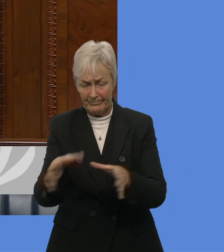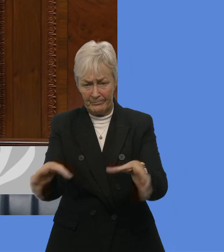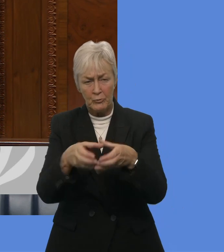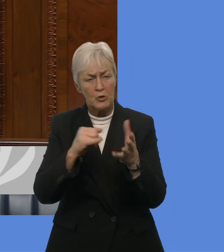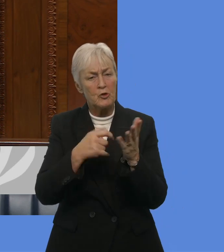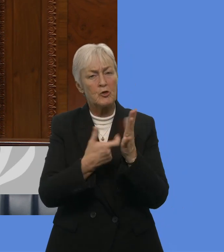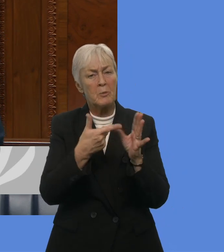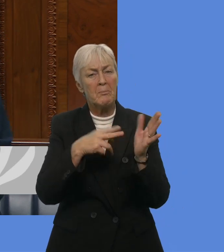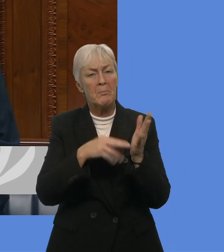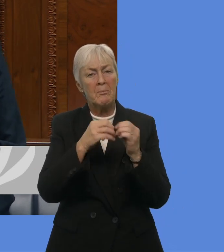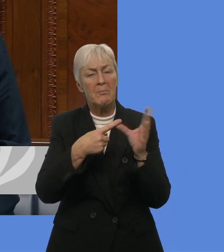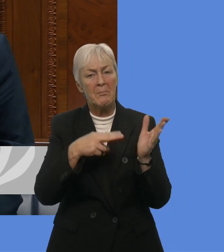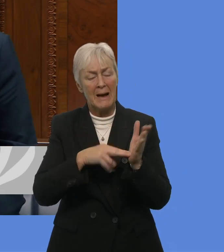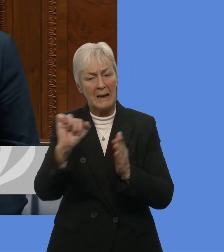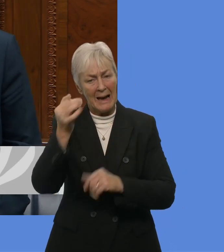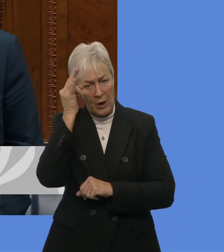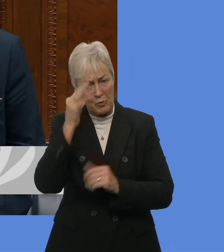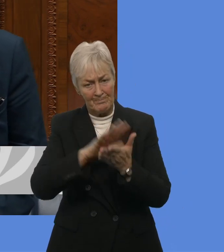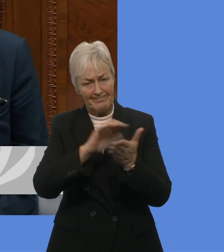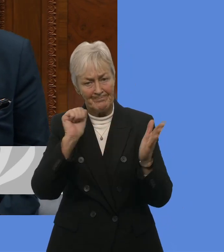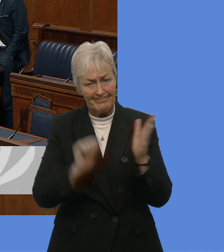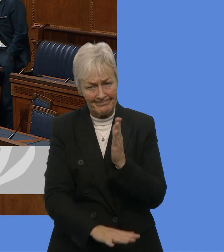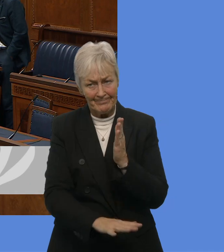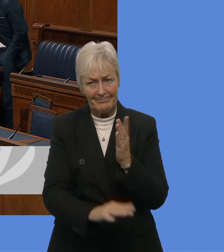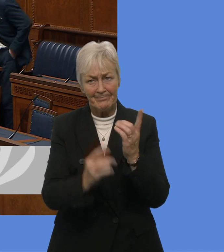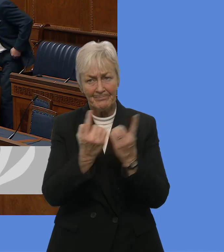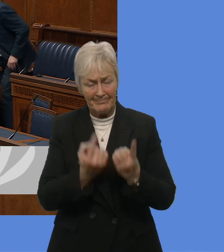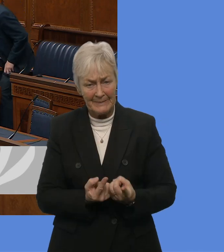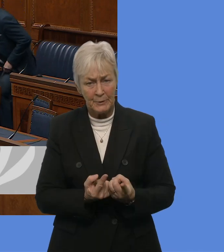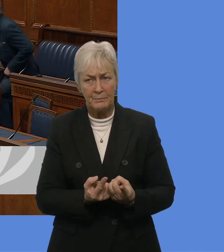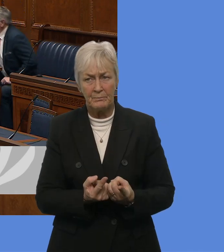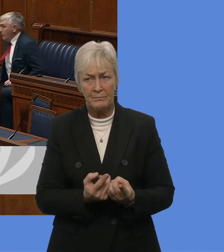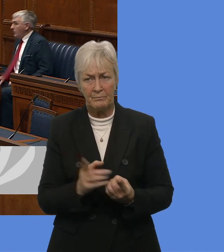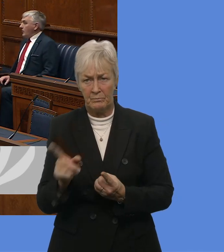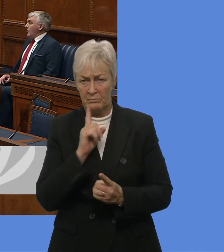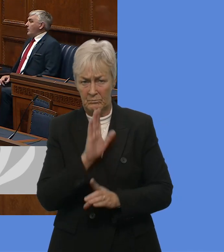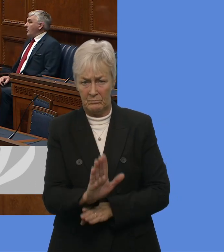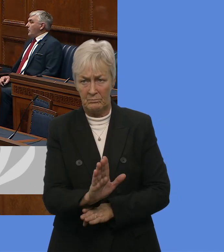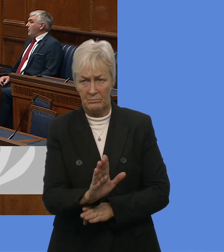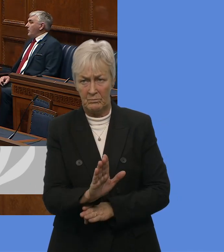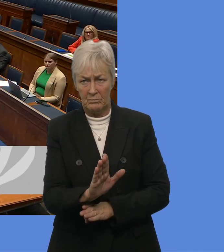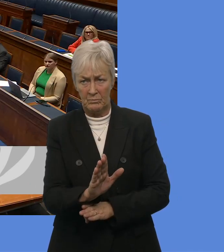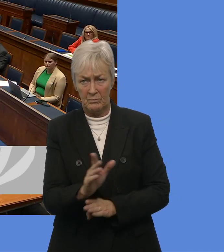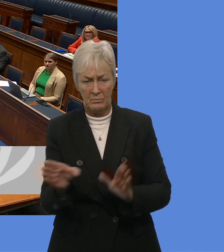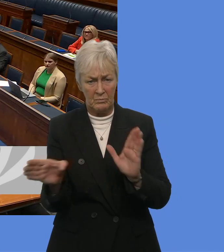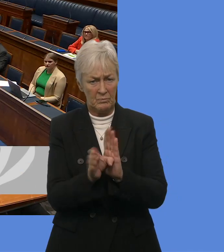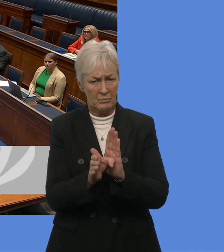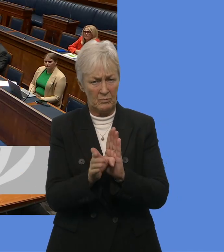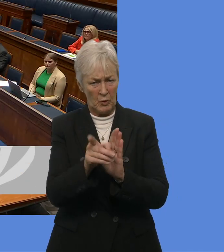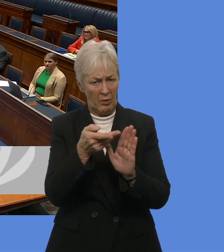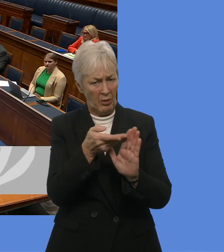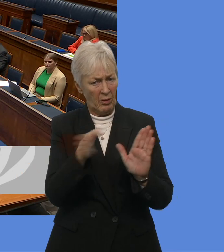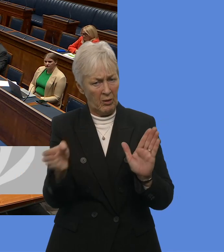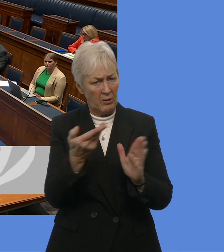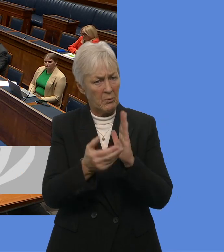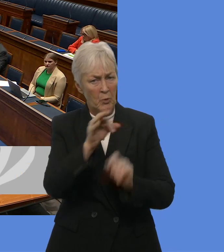Strabane Council to have it removed with immediate effect? Order. Some distance from the question, the initial question,